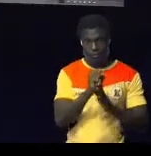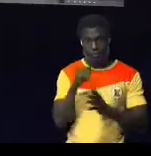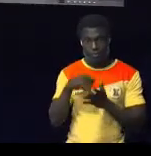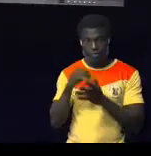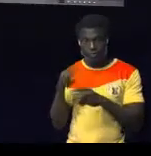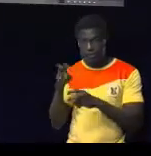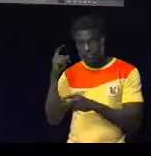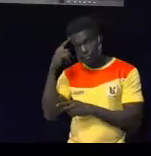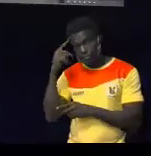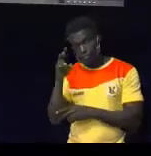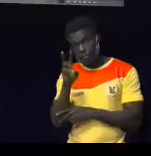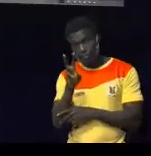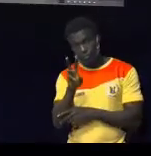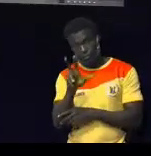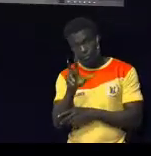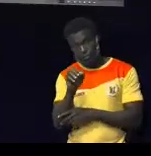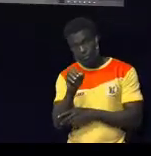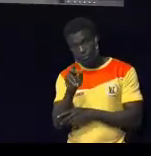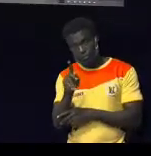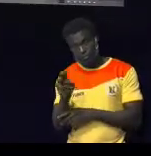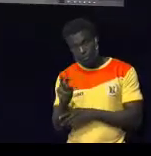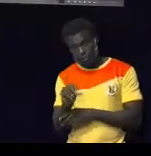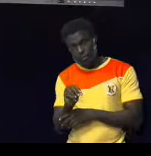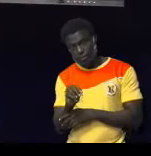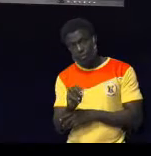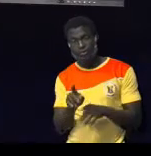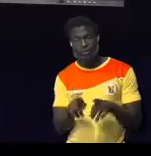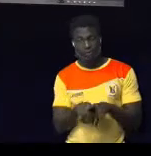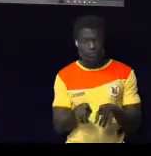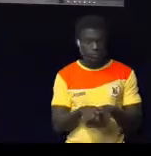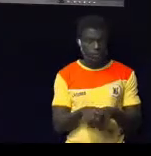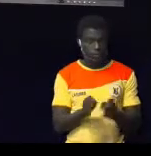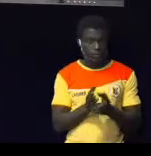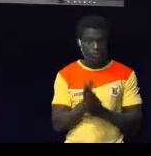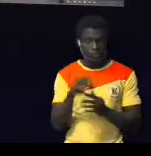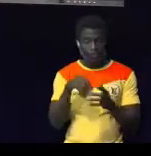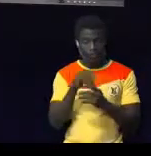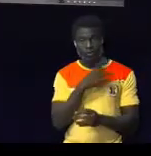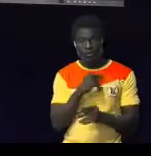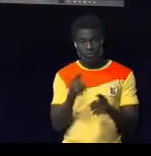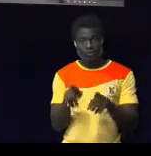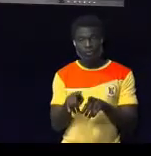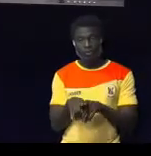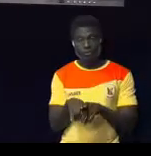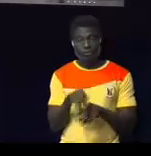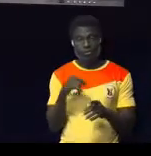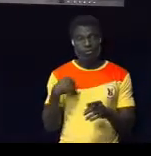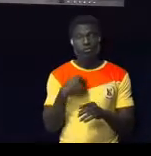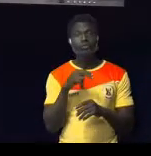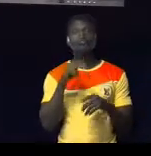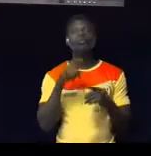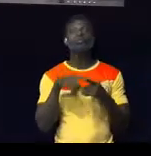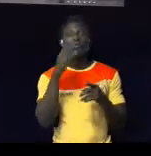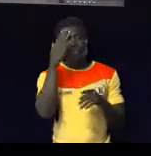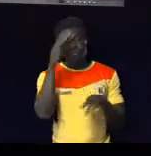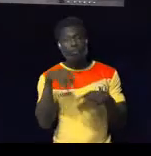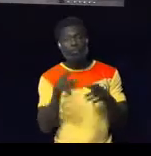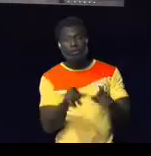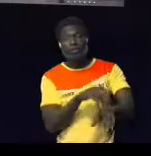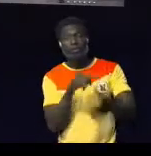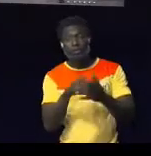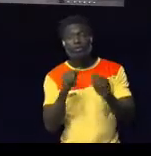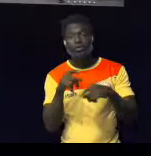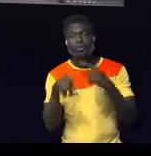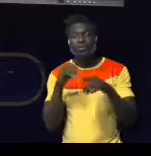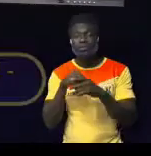the car will travel for 630 kilometers, and the speed is uniform, which means it is the same throughout. And so, we need to know how long